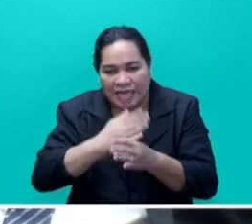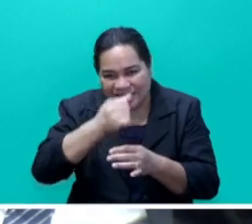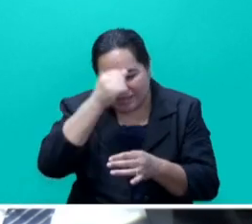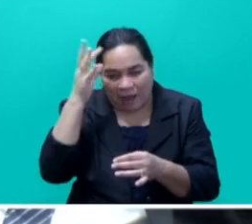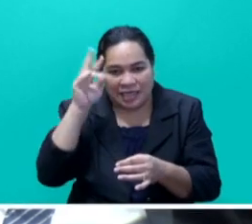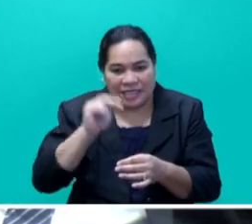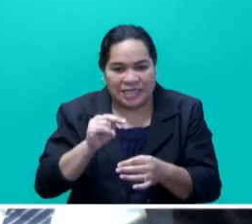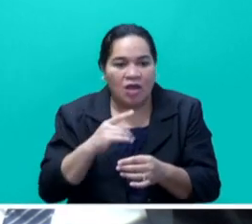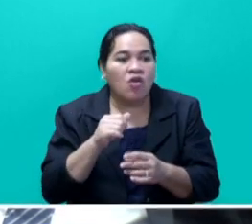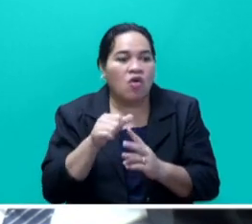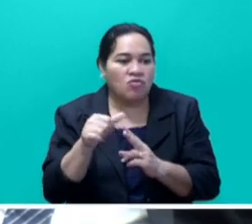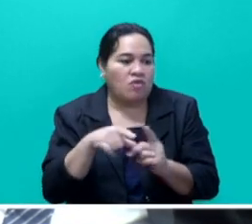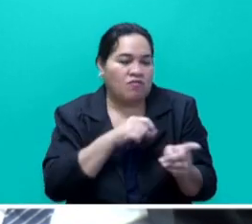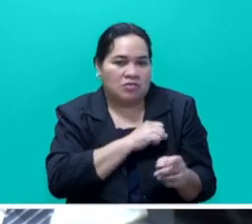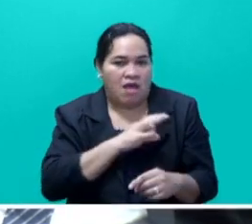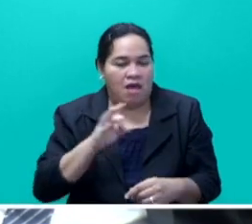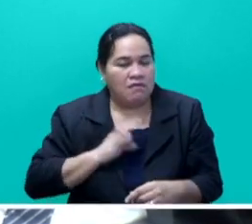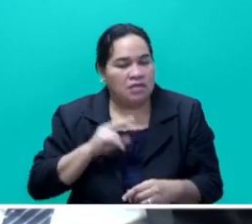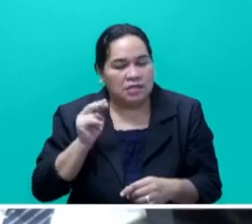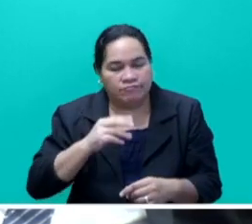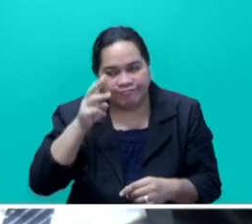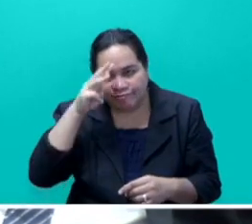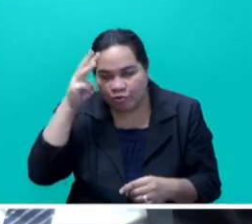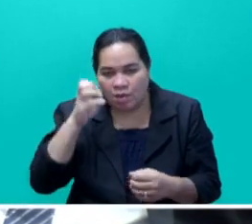personnel, and of course the